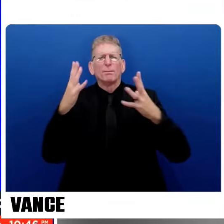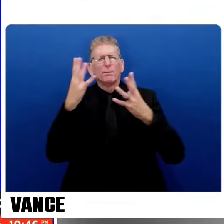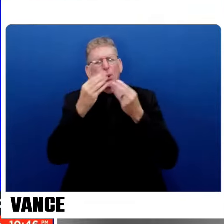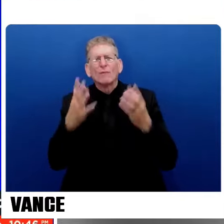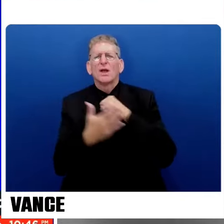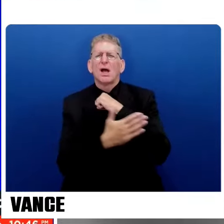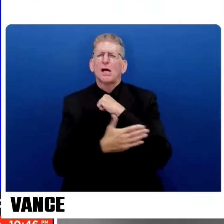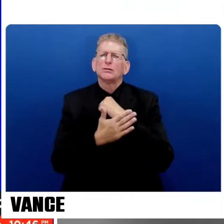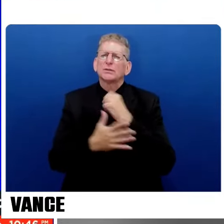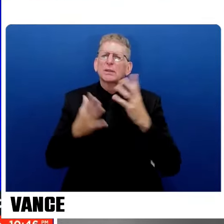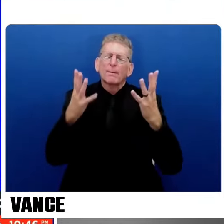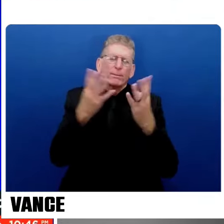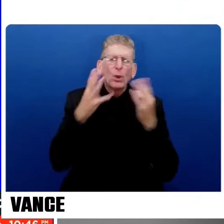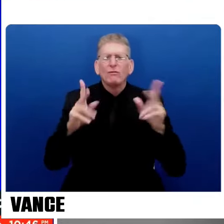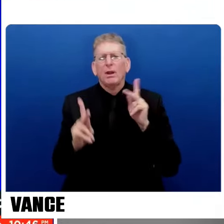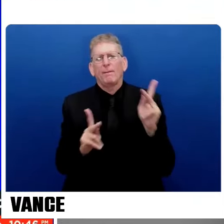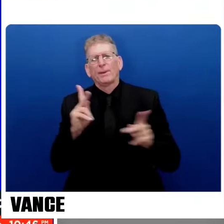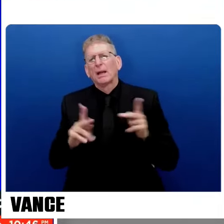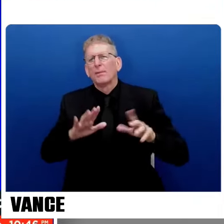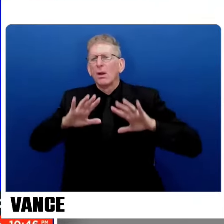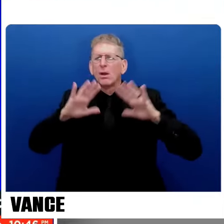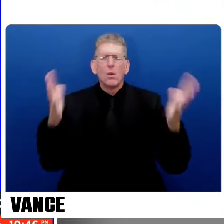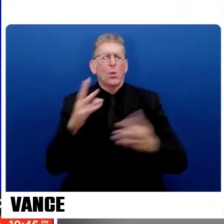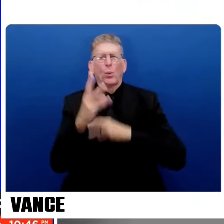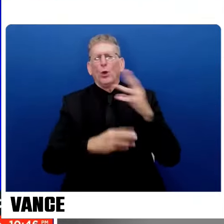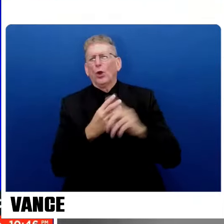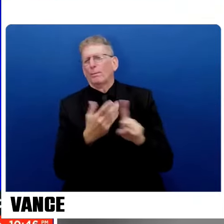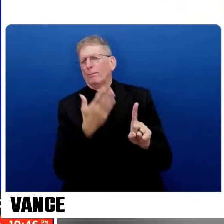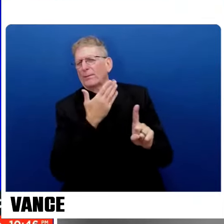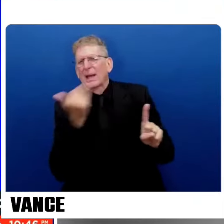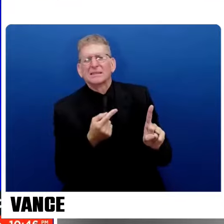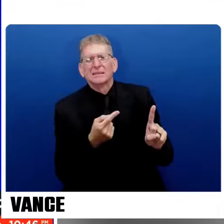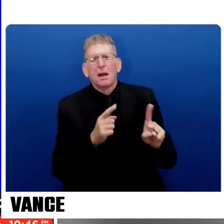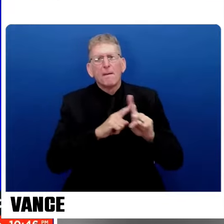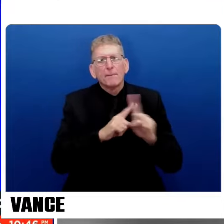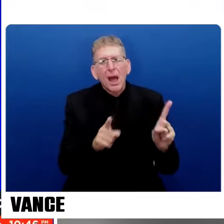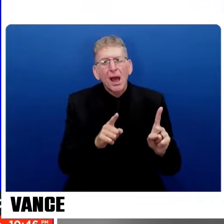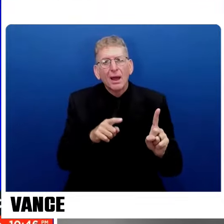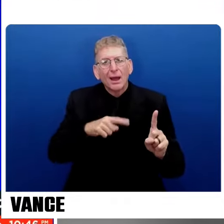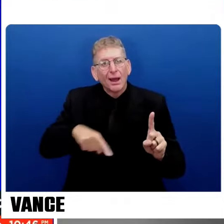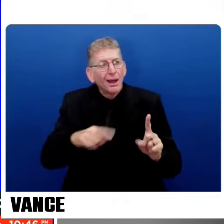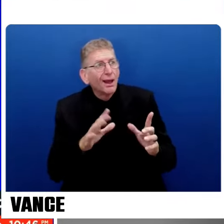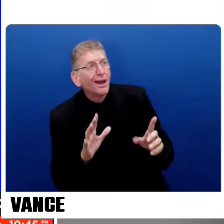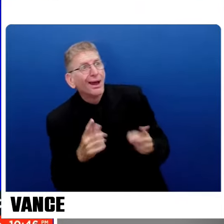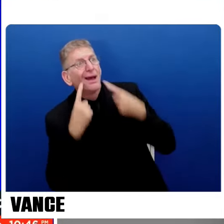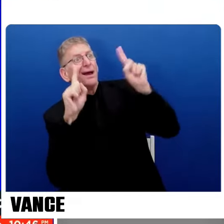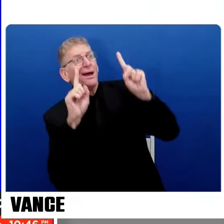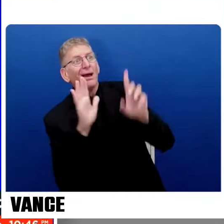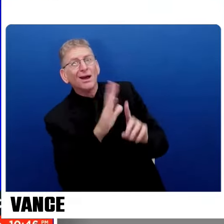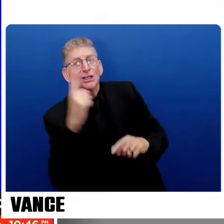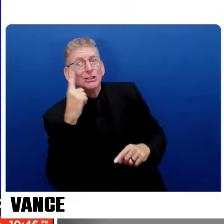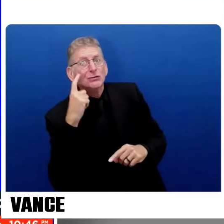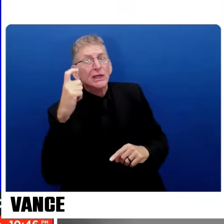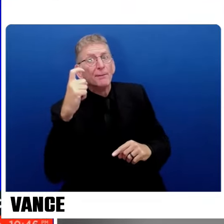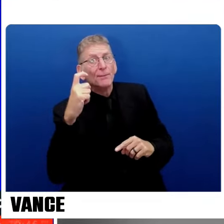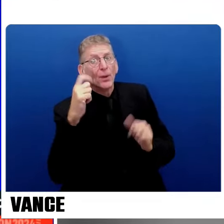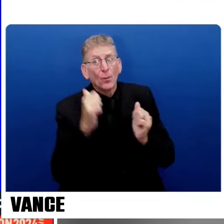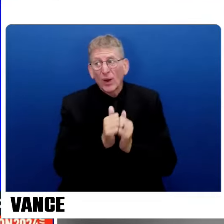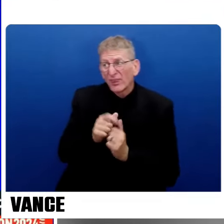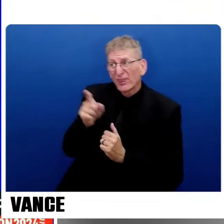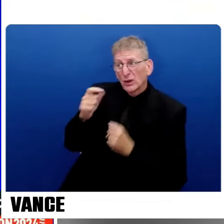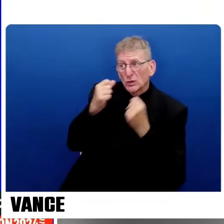going to be able to achieve their full dreams with the broken leadership that we have in Washington. They're not going to be able to live their